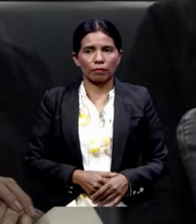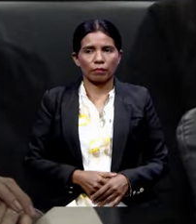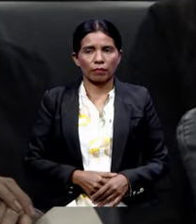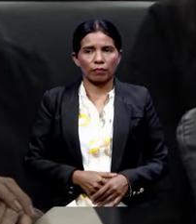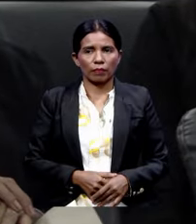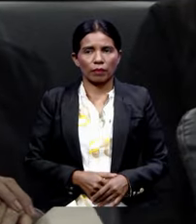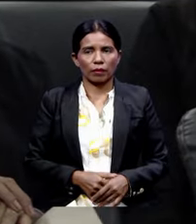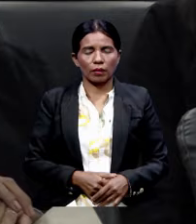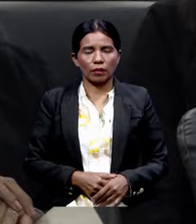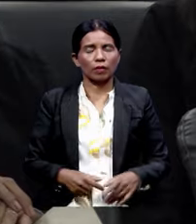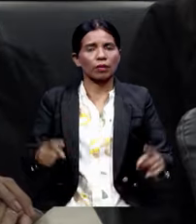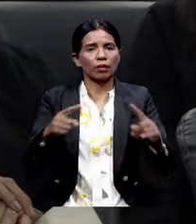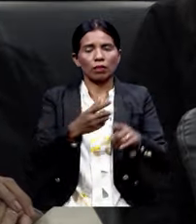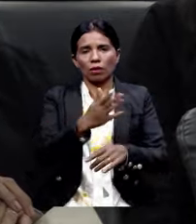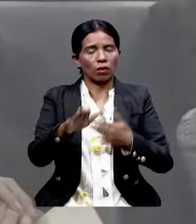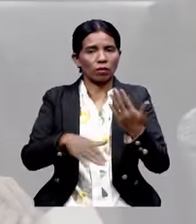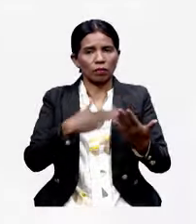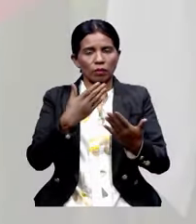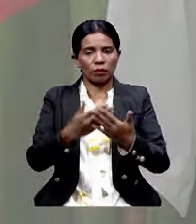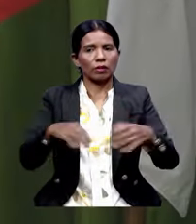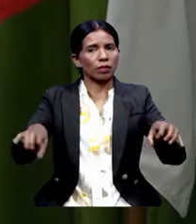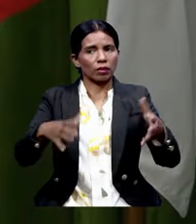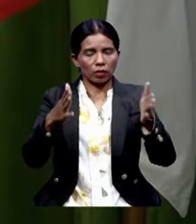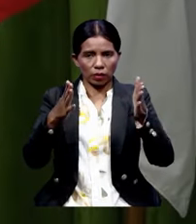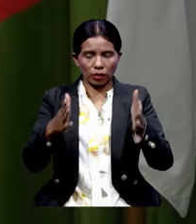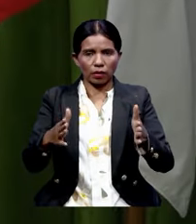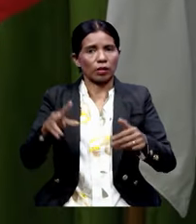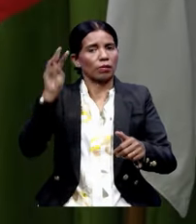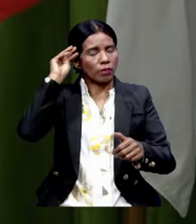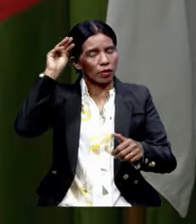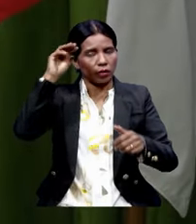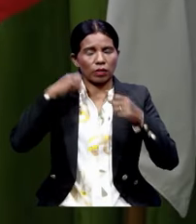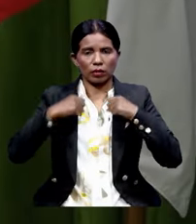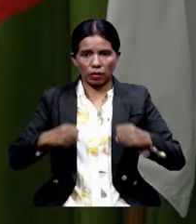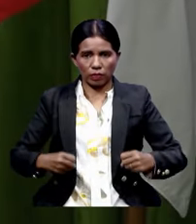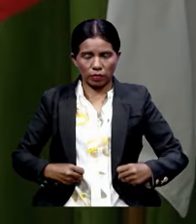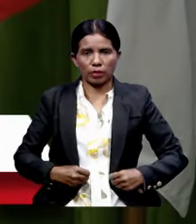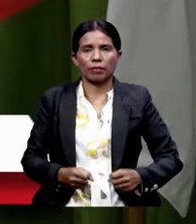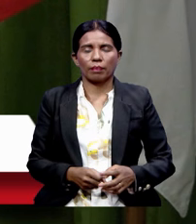all of you staff from the Ministry of Health,